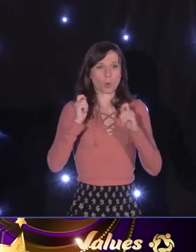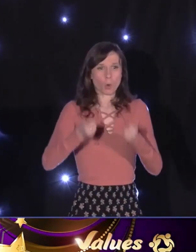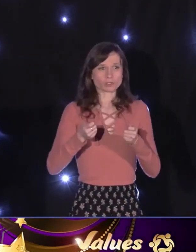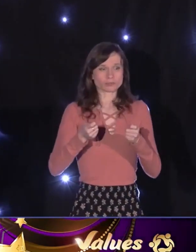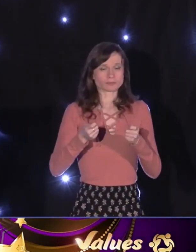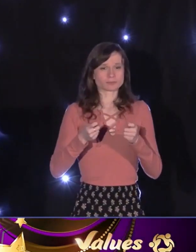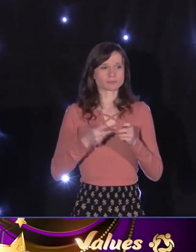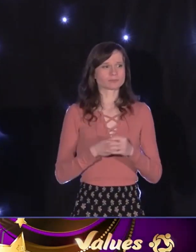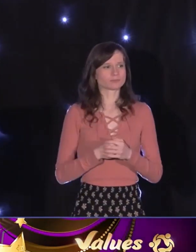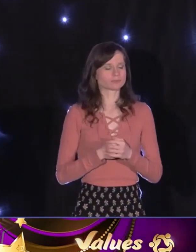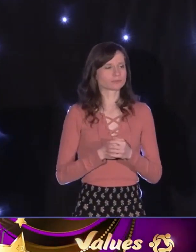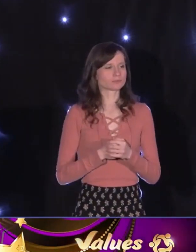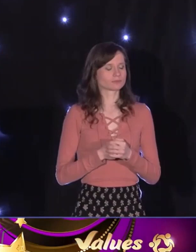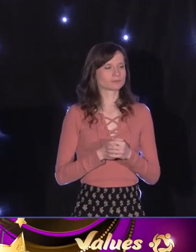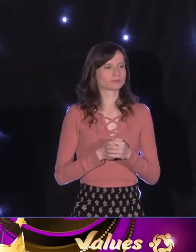to